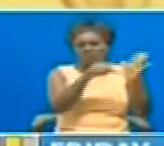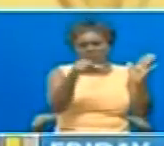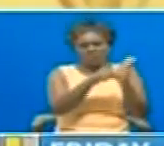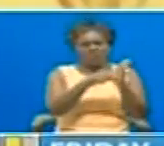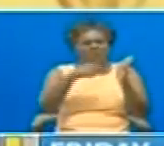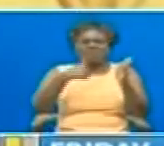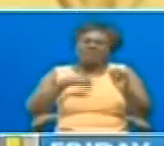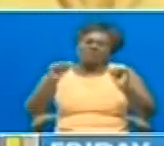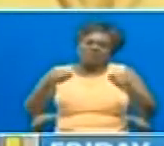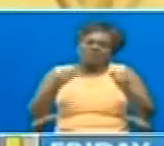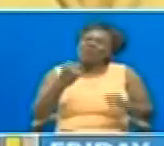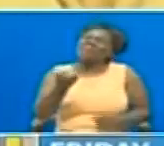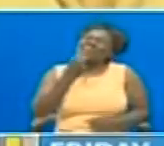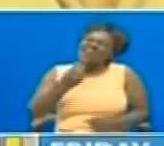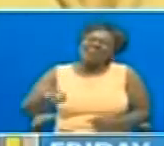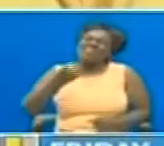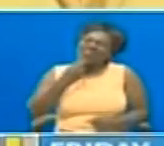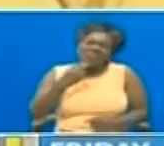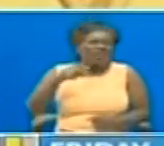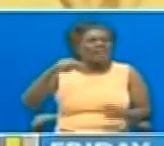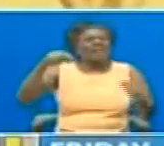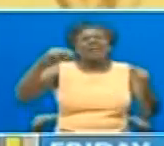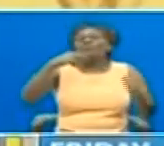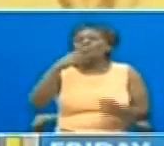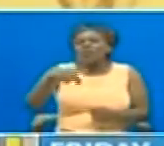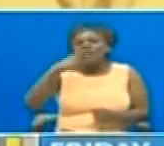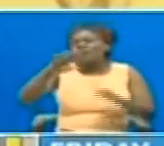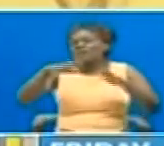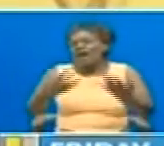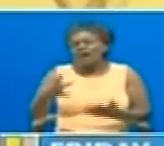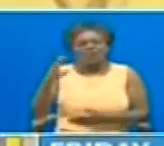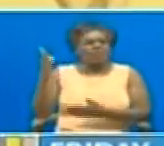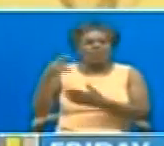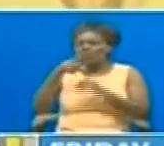crack my rib. Willis, what do we call that word?